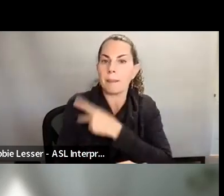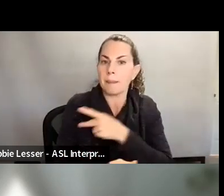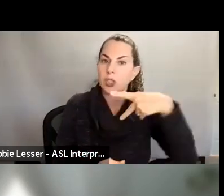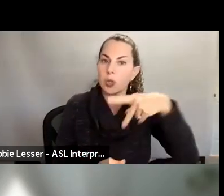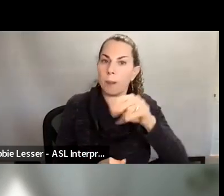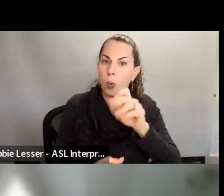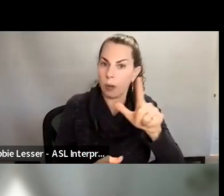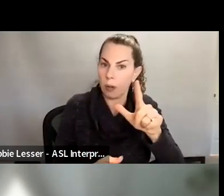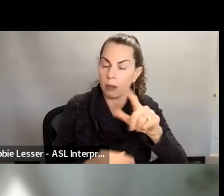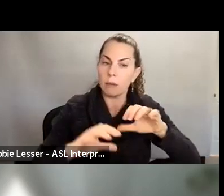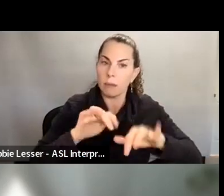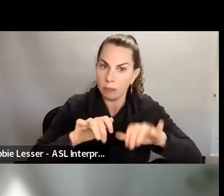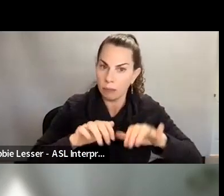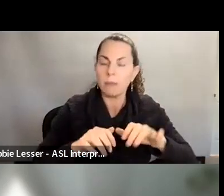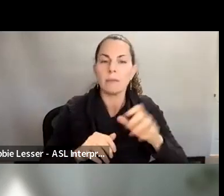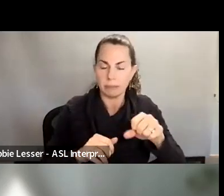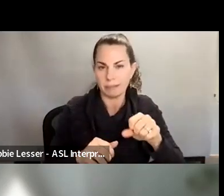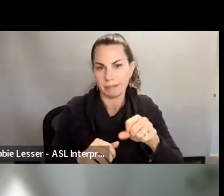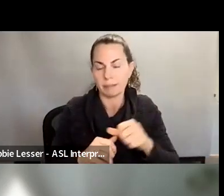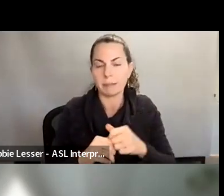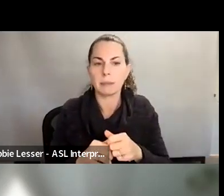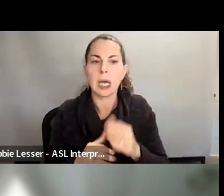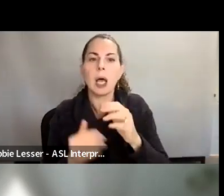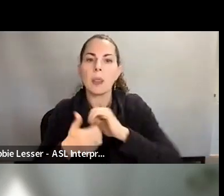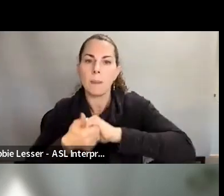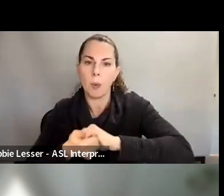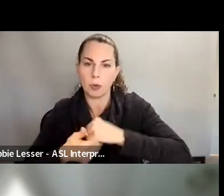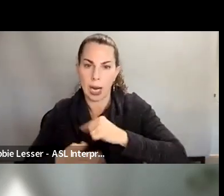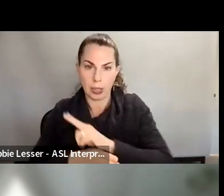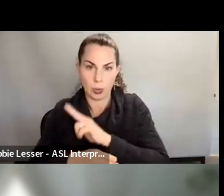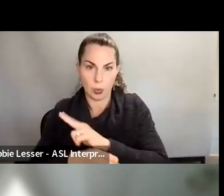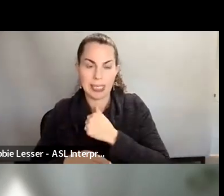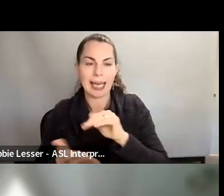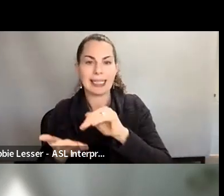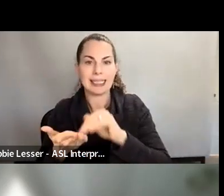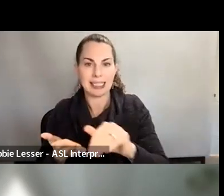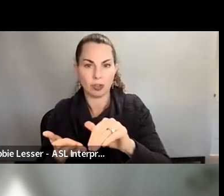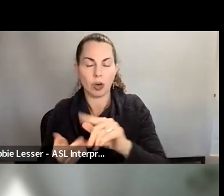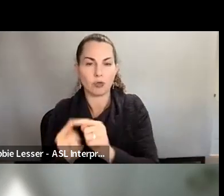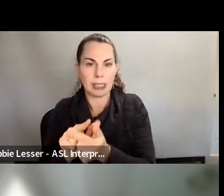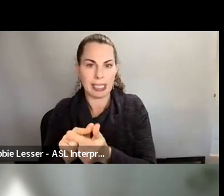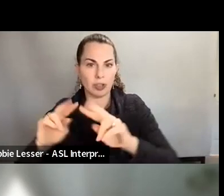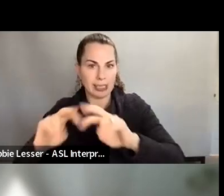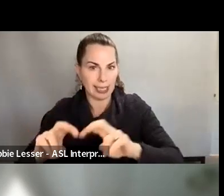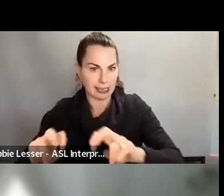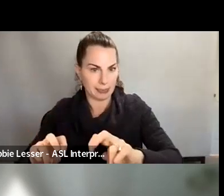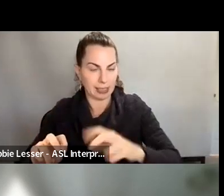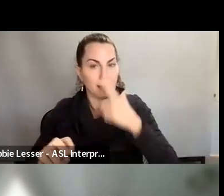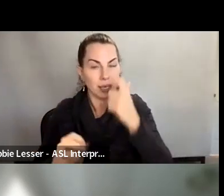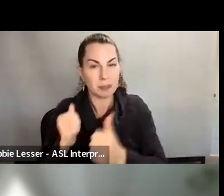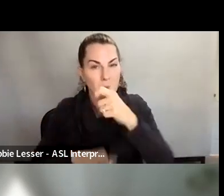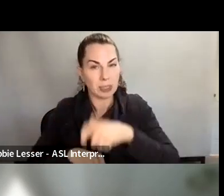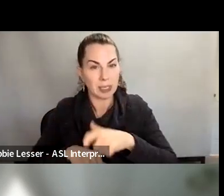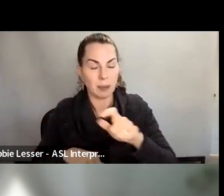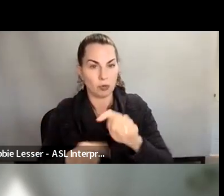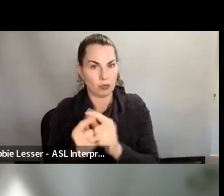The partner vendor that I utilized actually had a discharge translation assessment, because in most cases, that's what you're translating